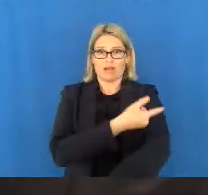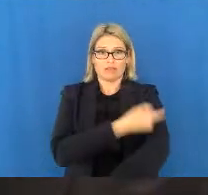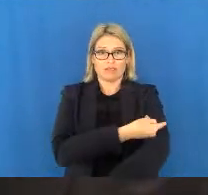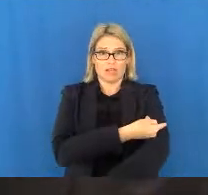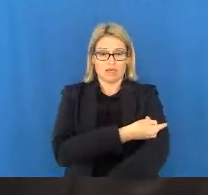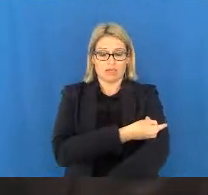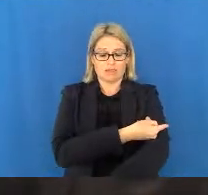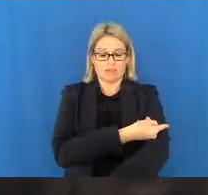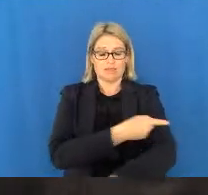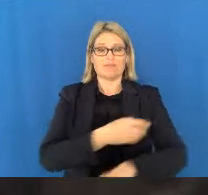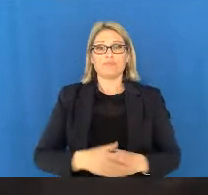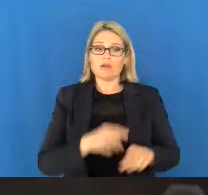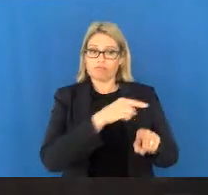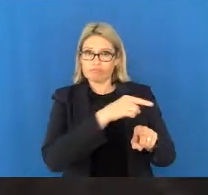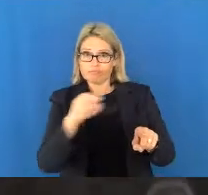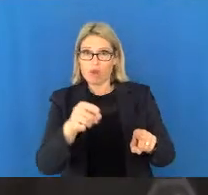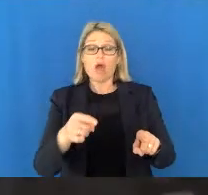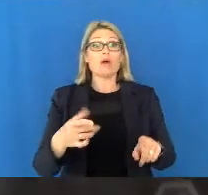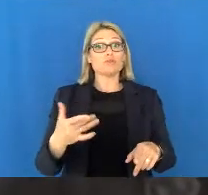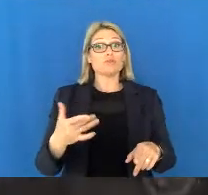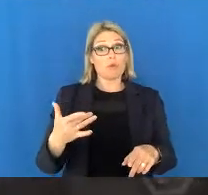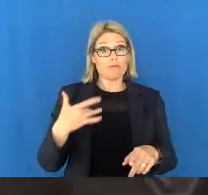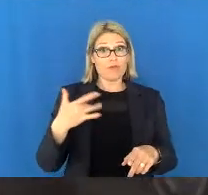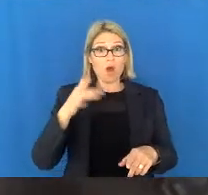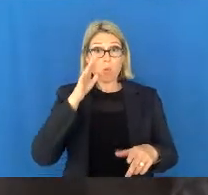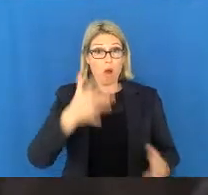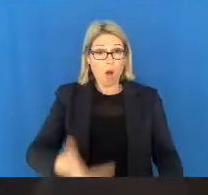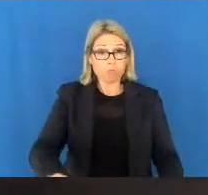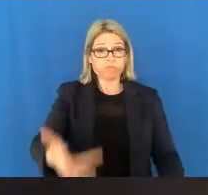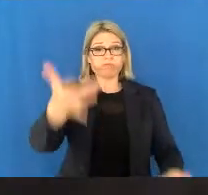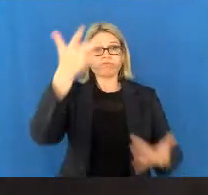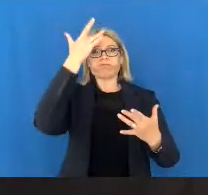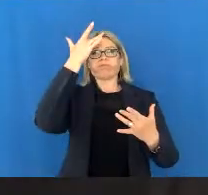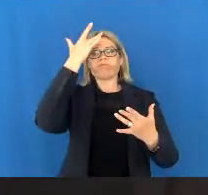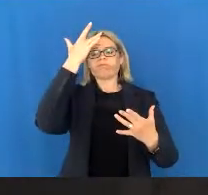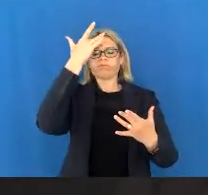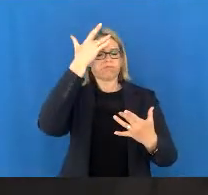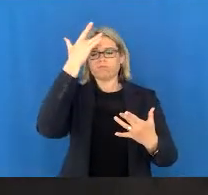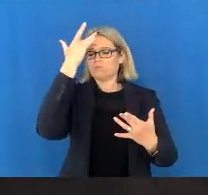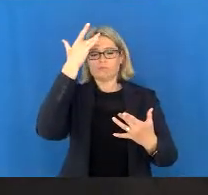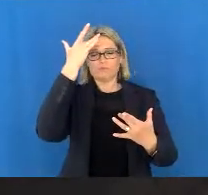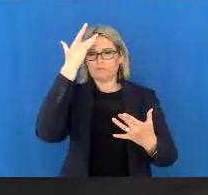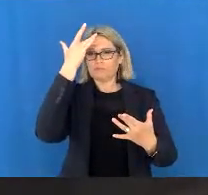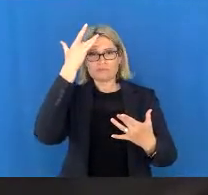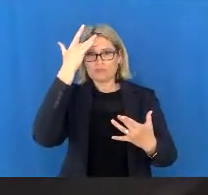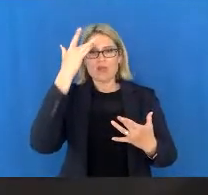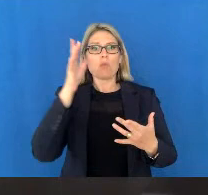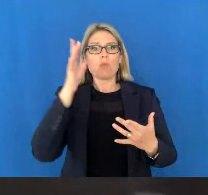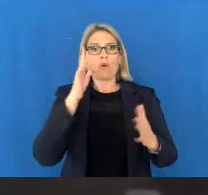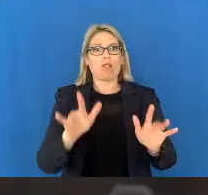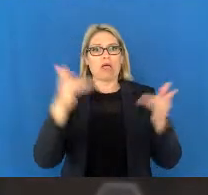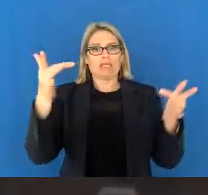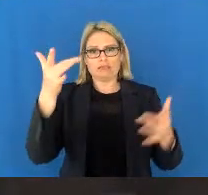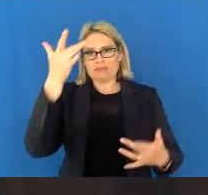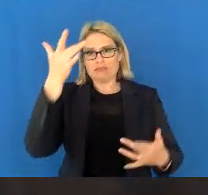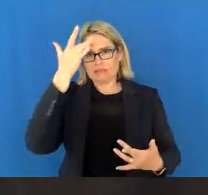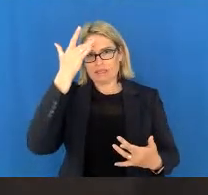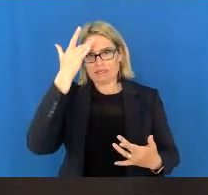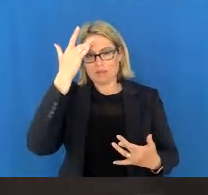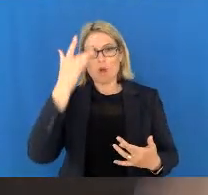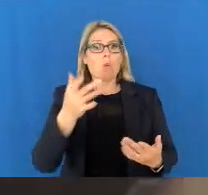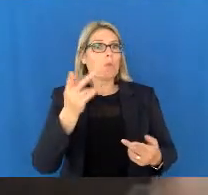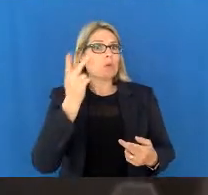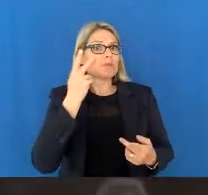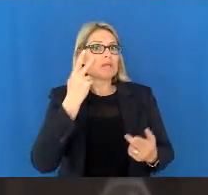going to have any extremely sick people there. So it'll be hard to see how many people